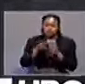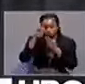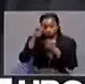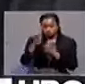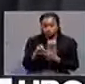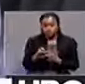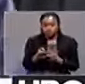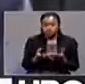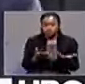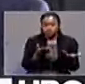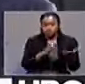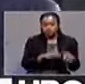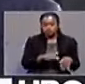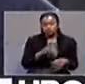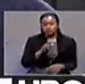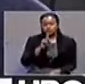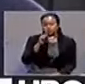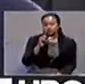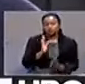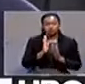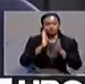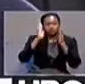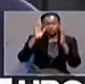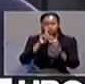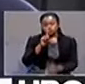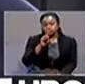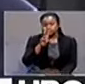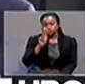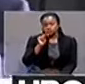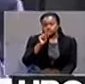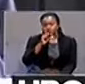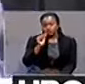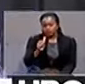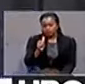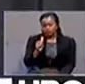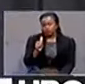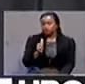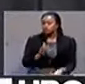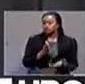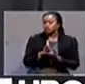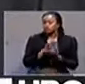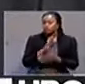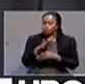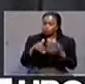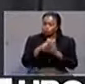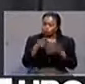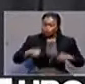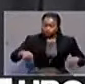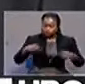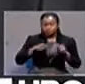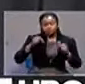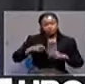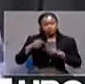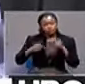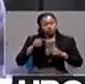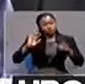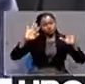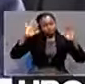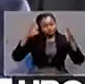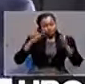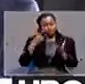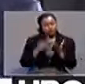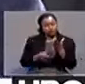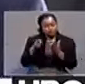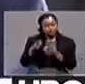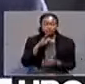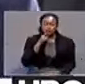to the late Dr. Cyprian Kizito Luanga. We must all appreciate what this